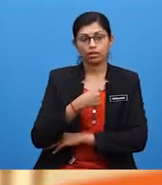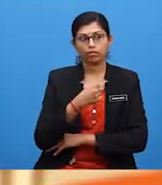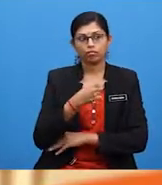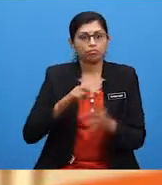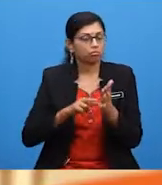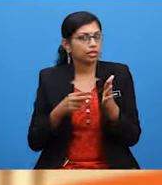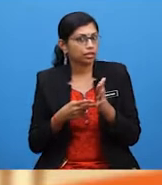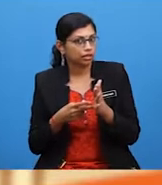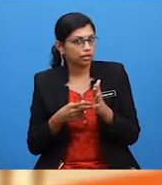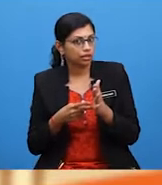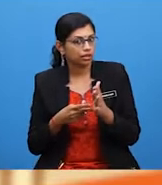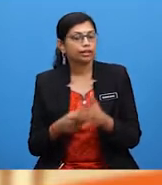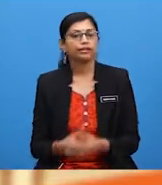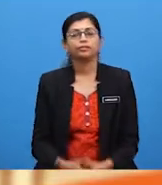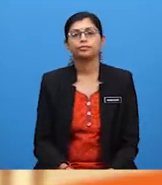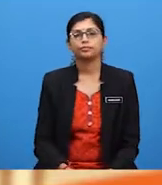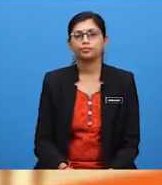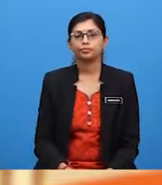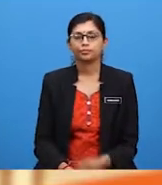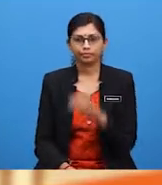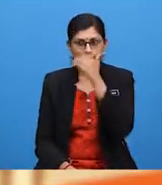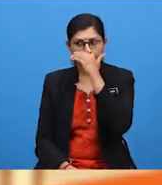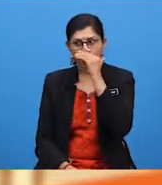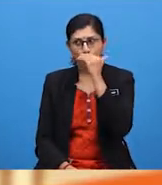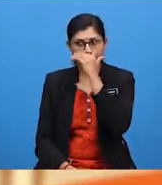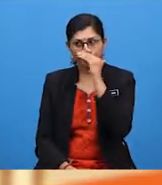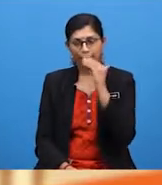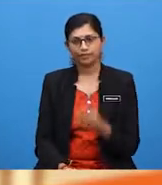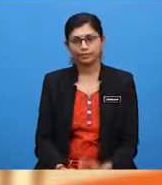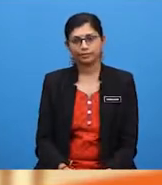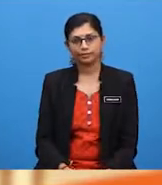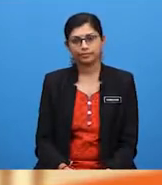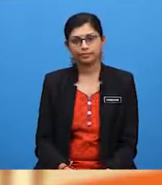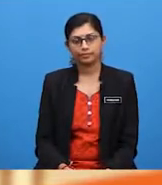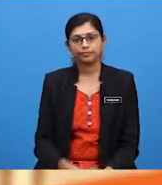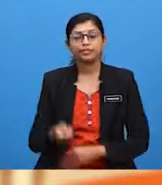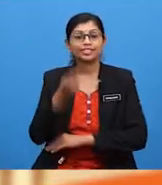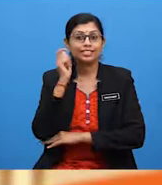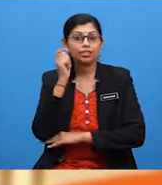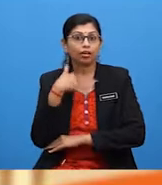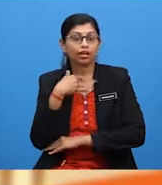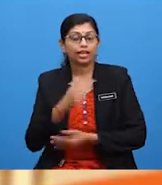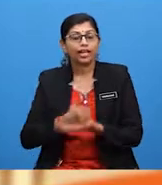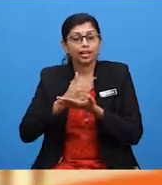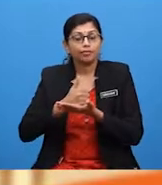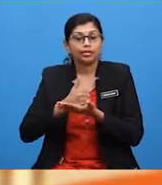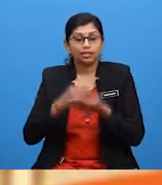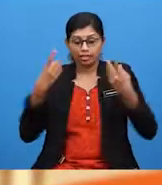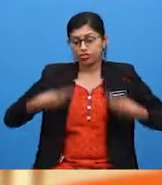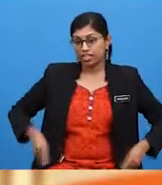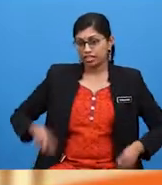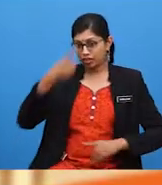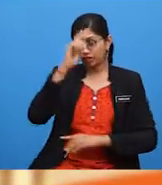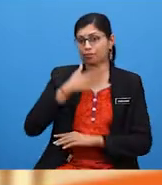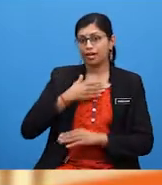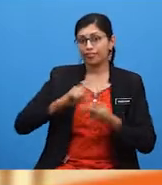Thankfully, helping her choose which dress to wear was pretty quick and easy because she